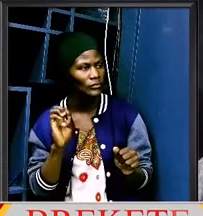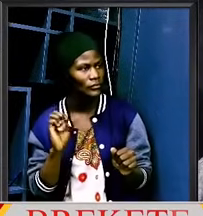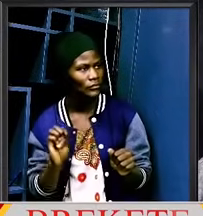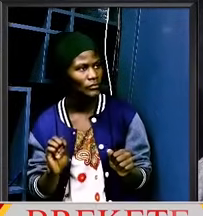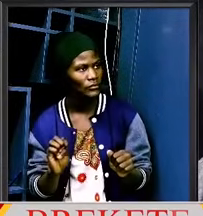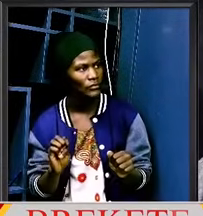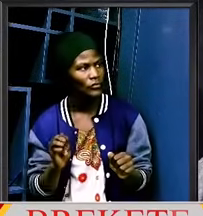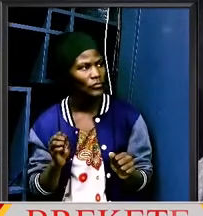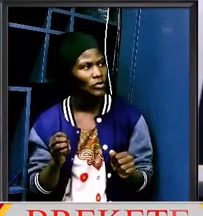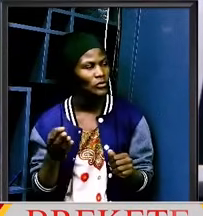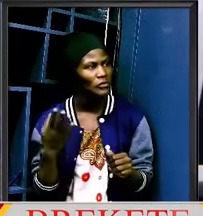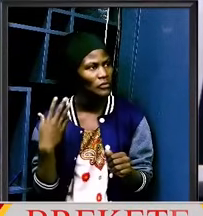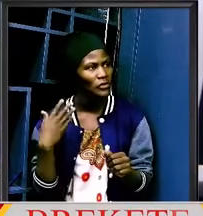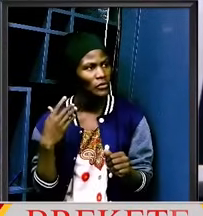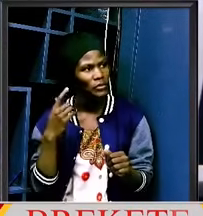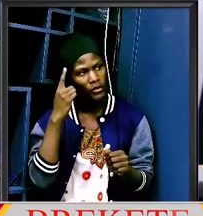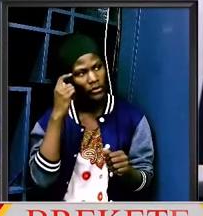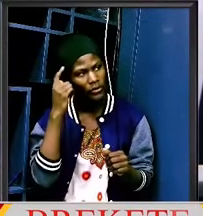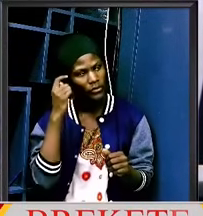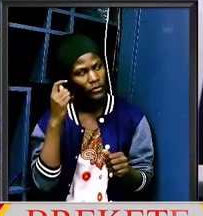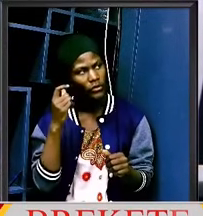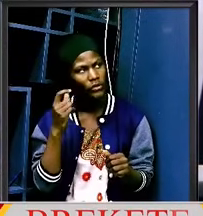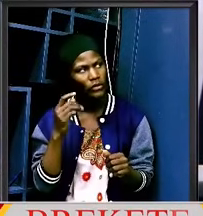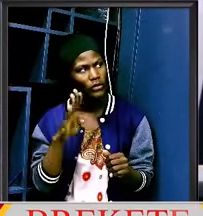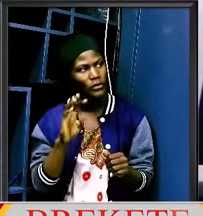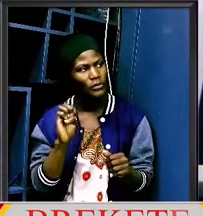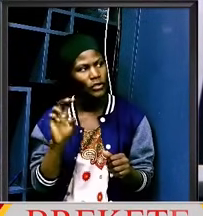The former governor of Benue State, Judge Okuni.